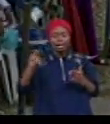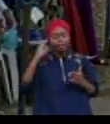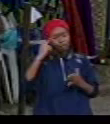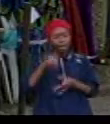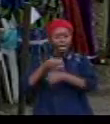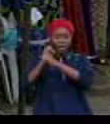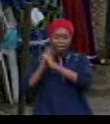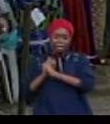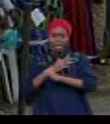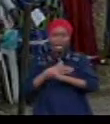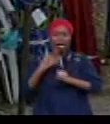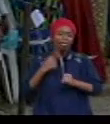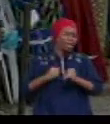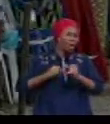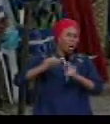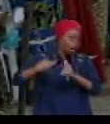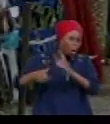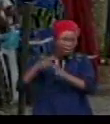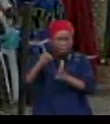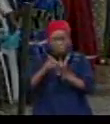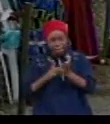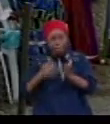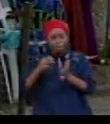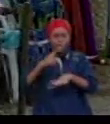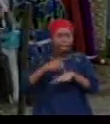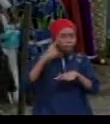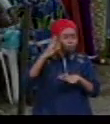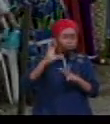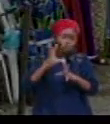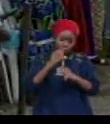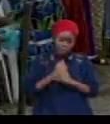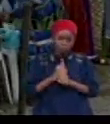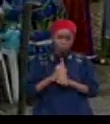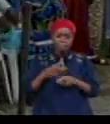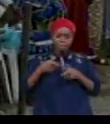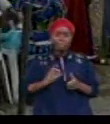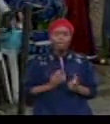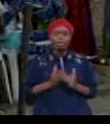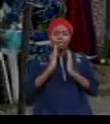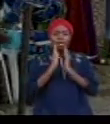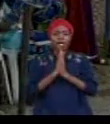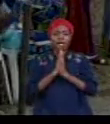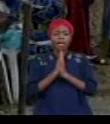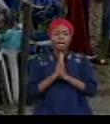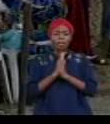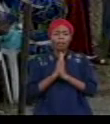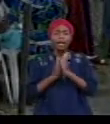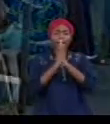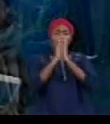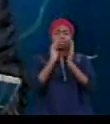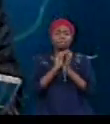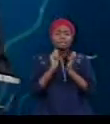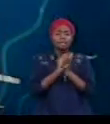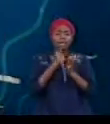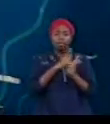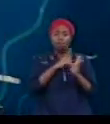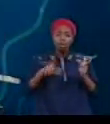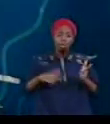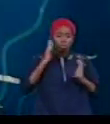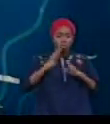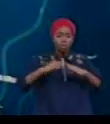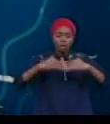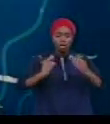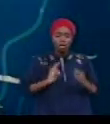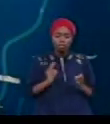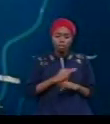utmost parts of the earth for thy possession. Let's ask that the Lord will give us nations and the